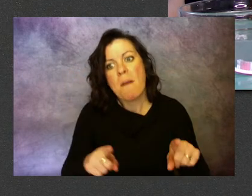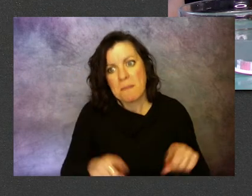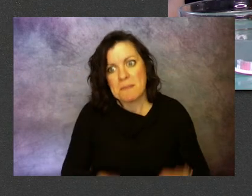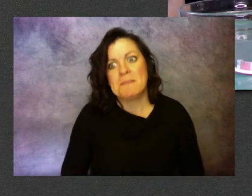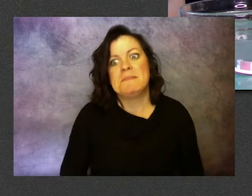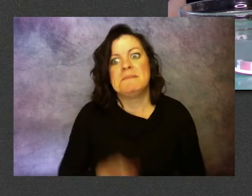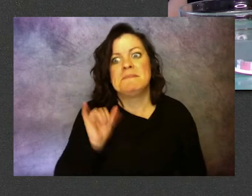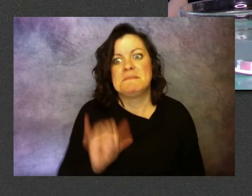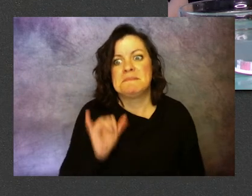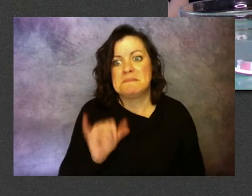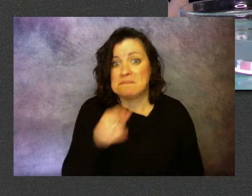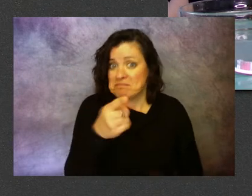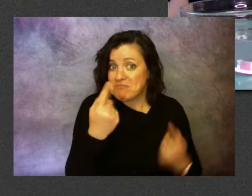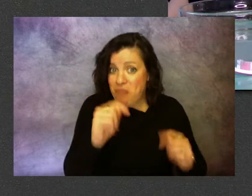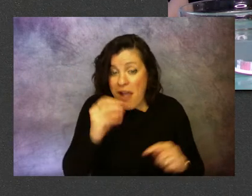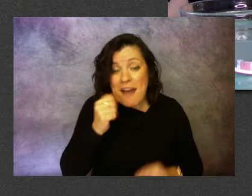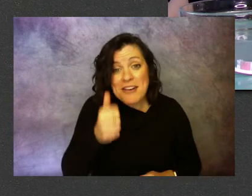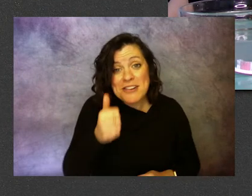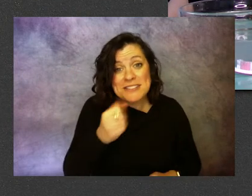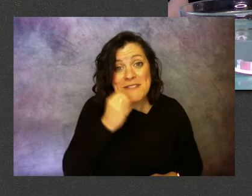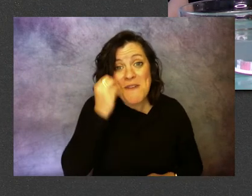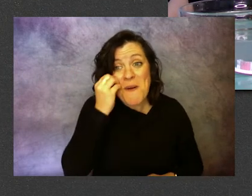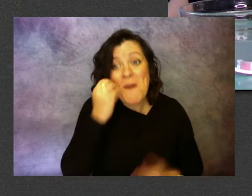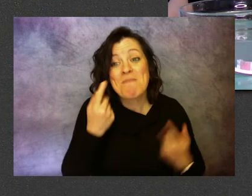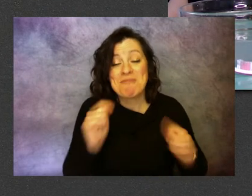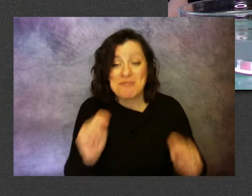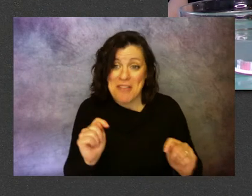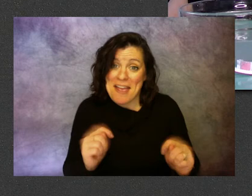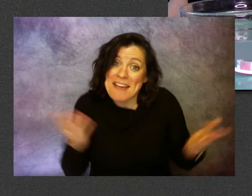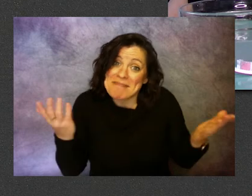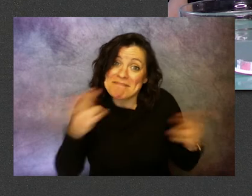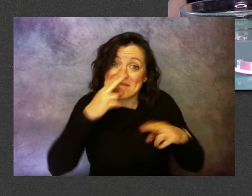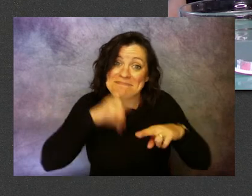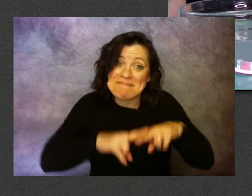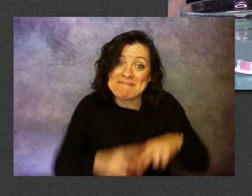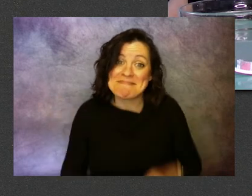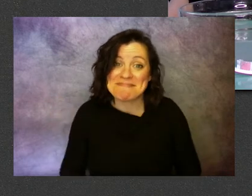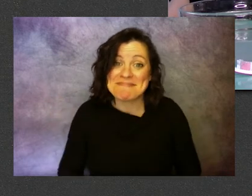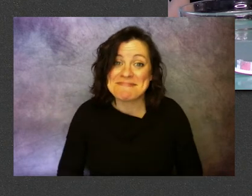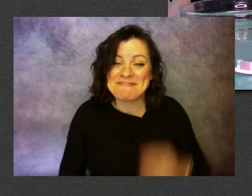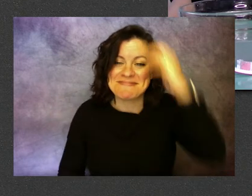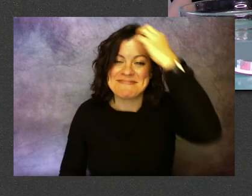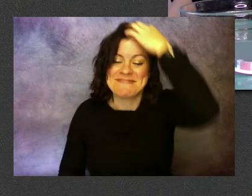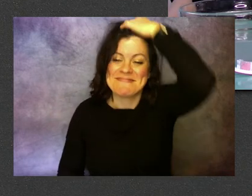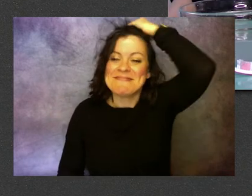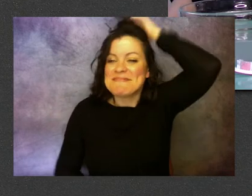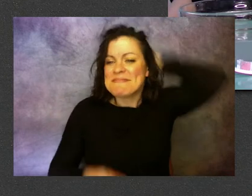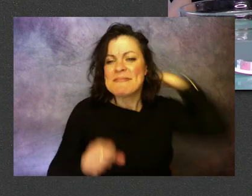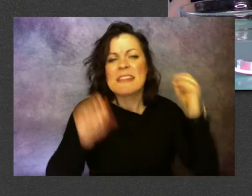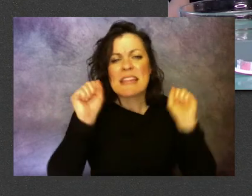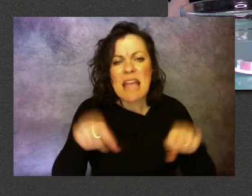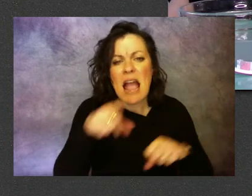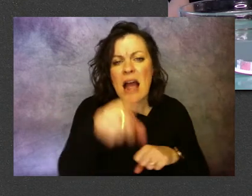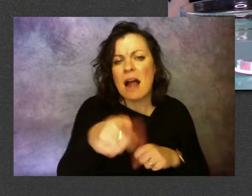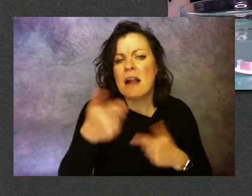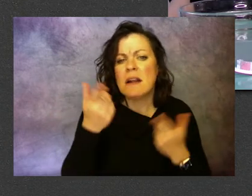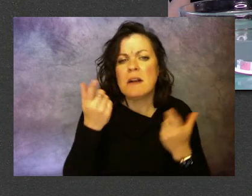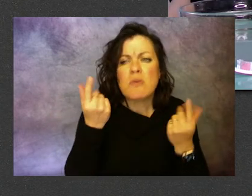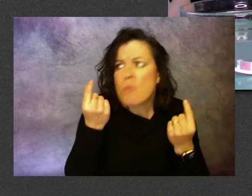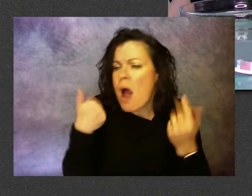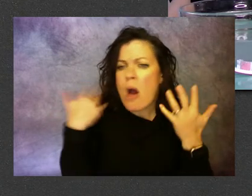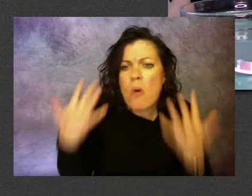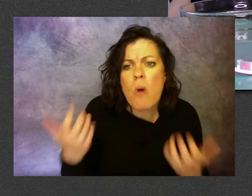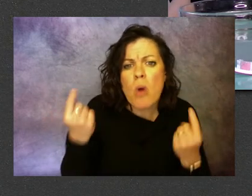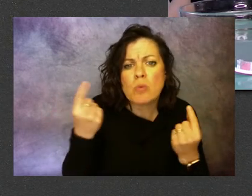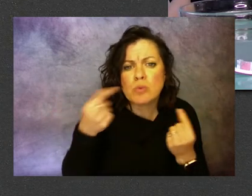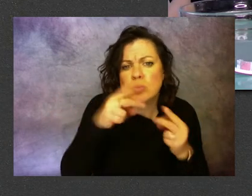might want to try that at home for at-home activity. And grown-ups, you can find details about this